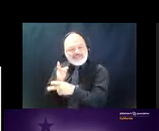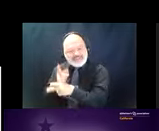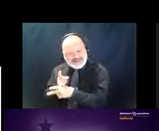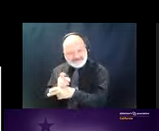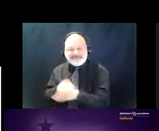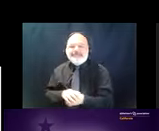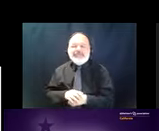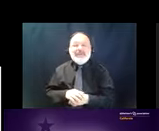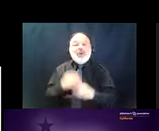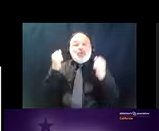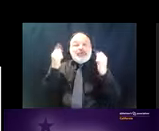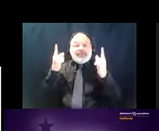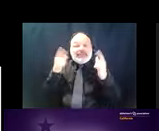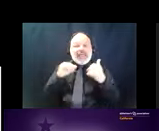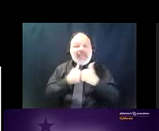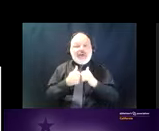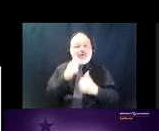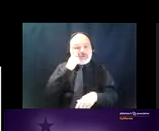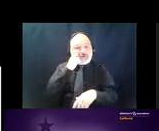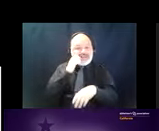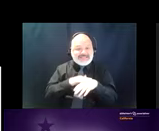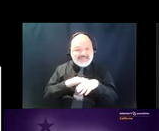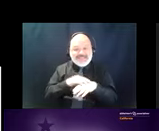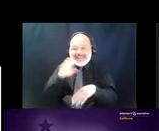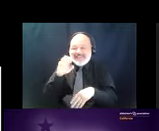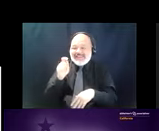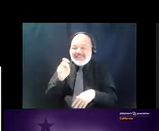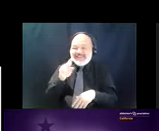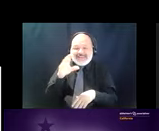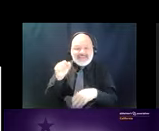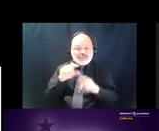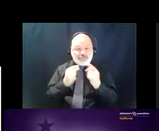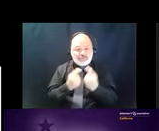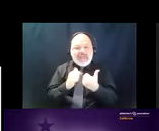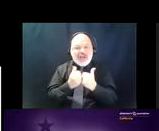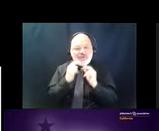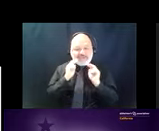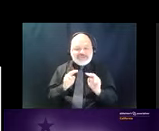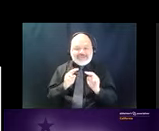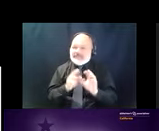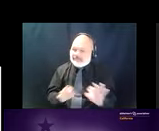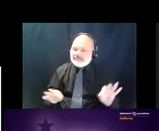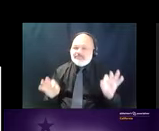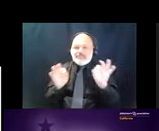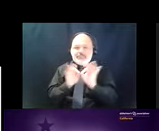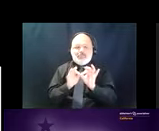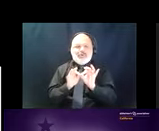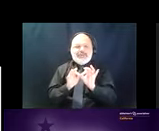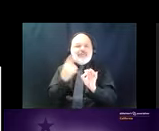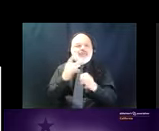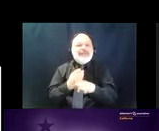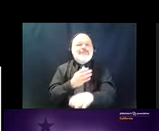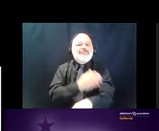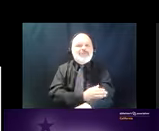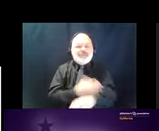So understanding how different racial and ethnic groups view access and experience healthcare is critical to informing improvements to the